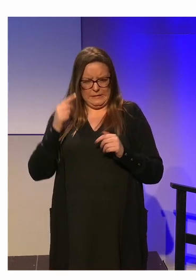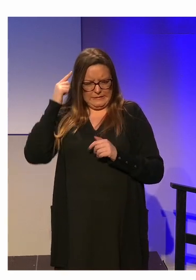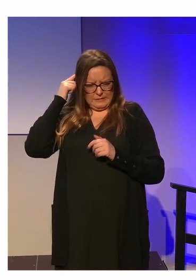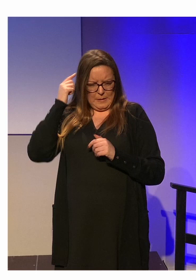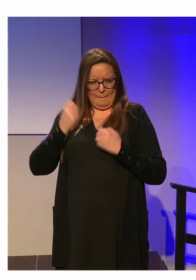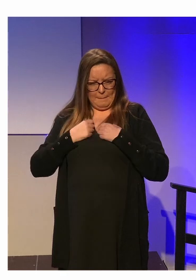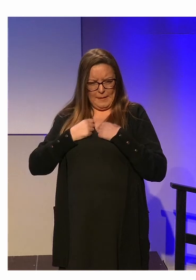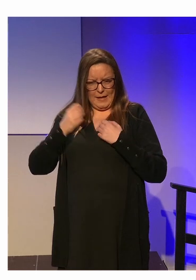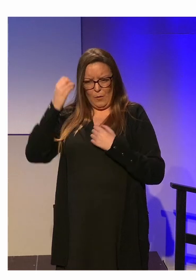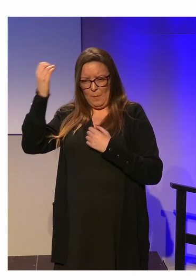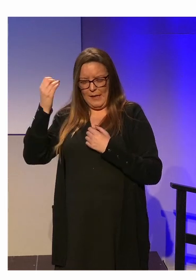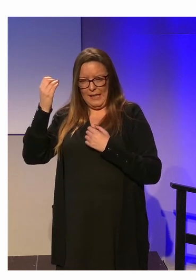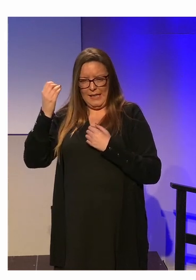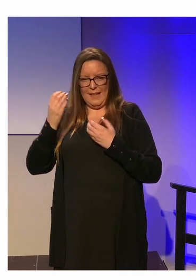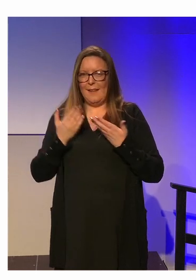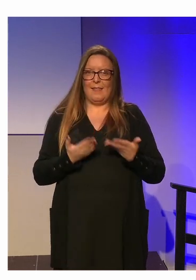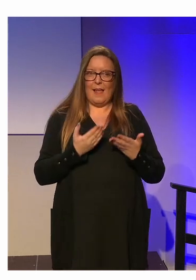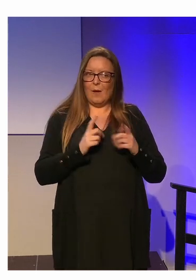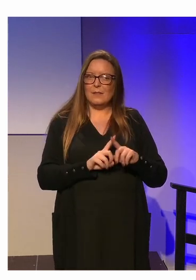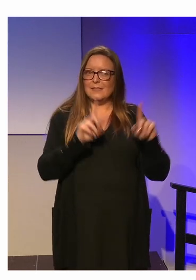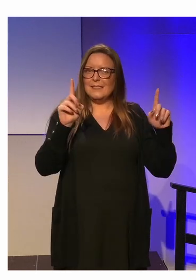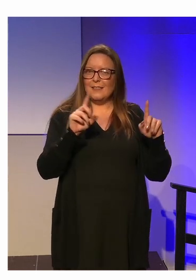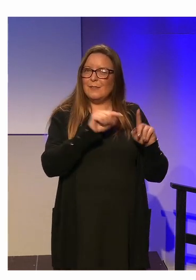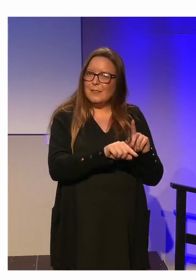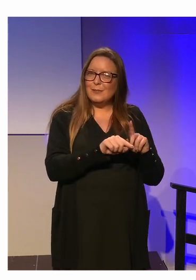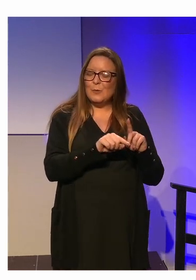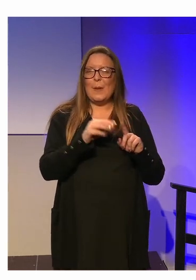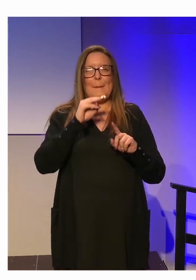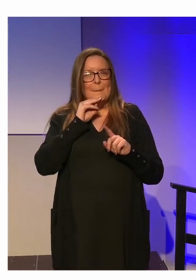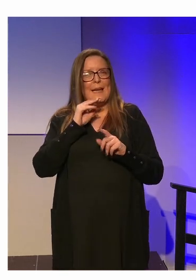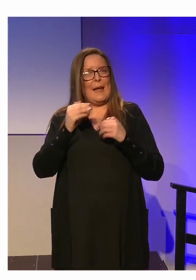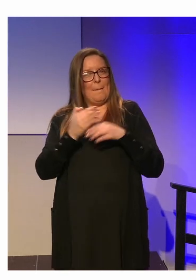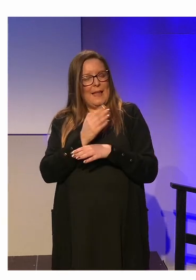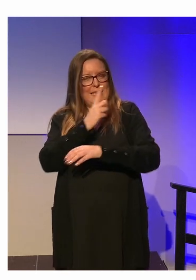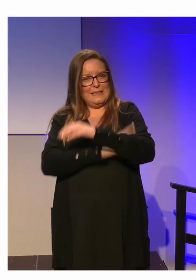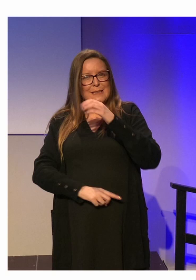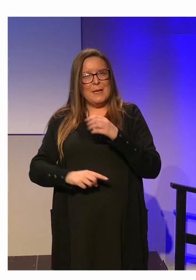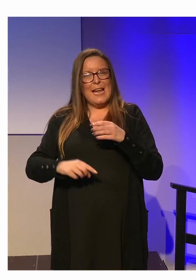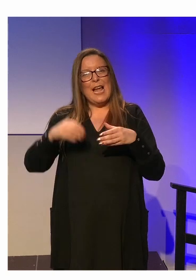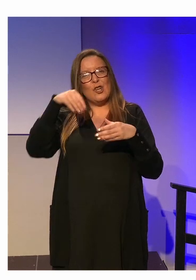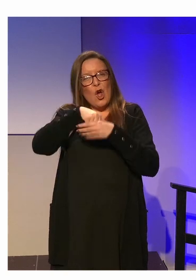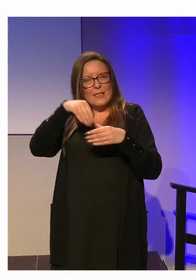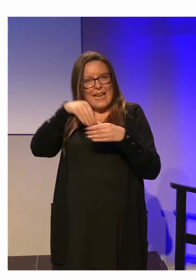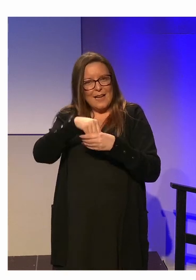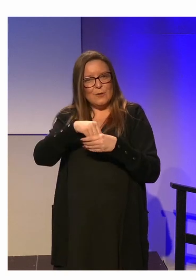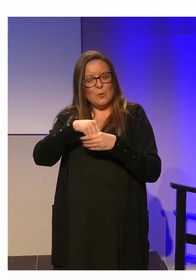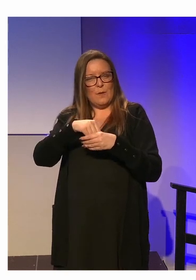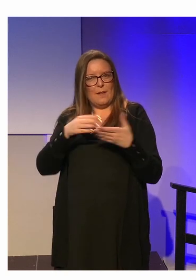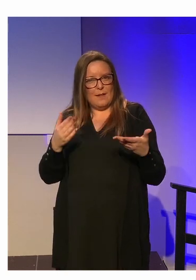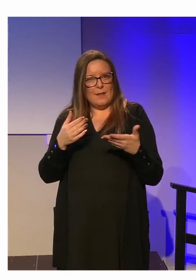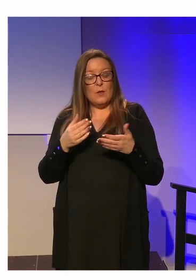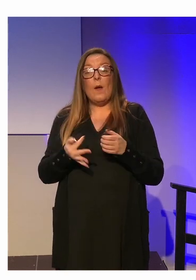opinion of someone and now have this happen? And that's what I mean by disability is contextual. So when you create a